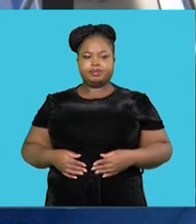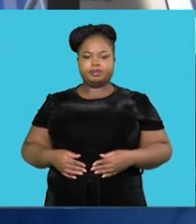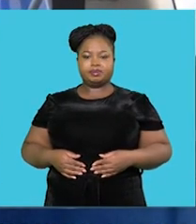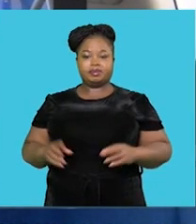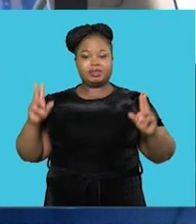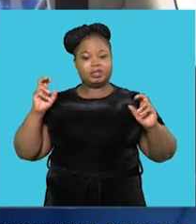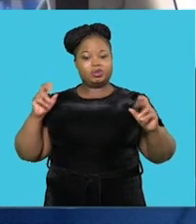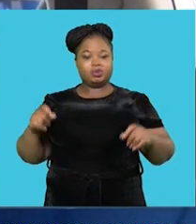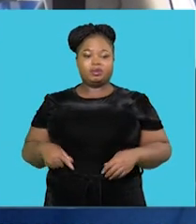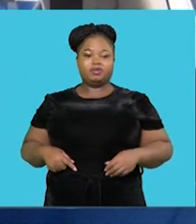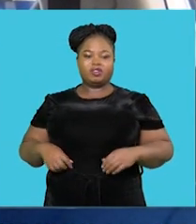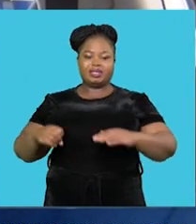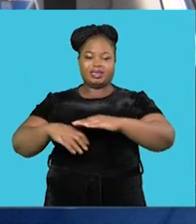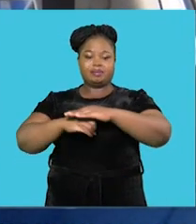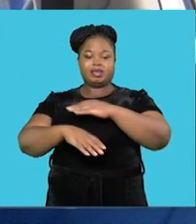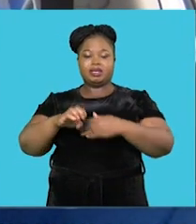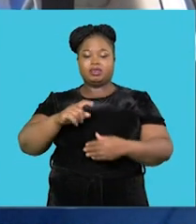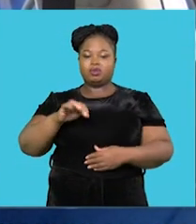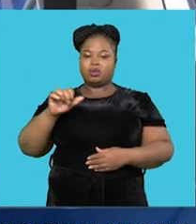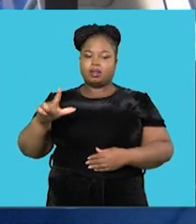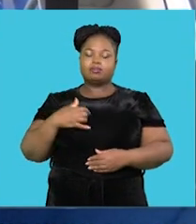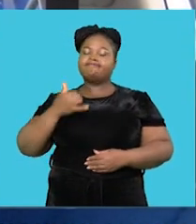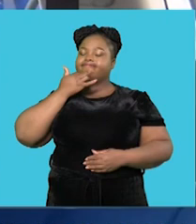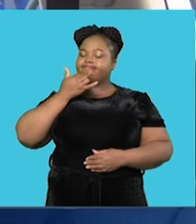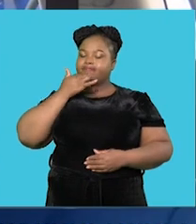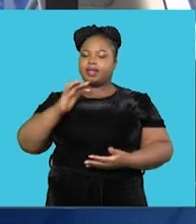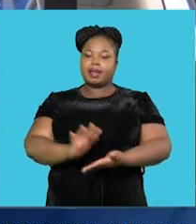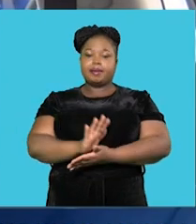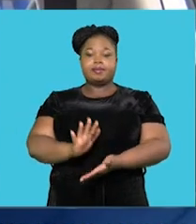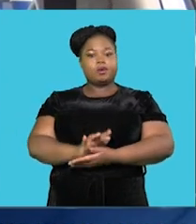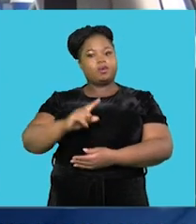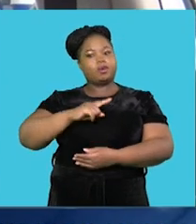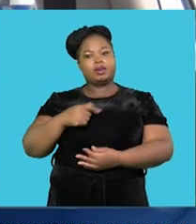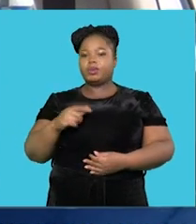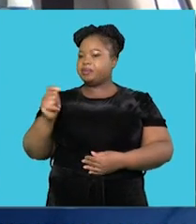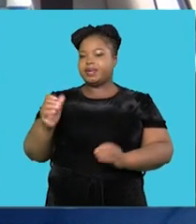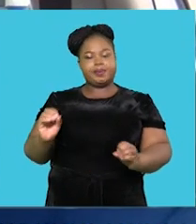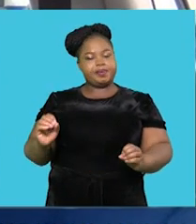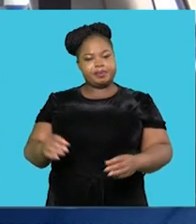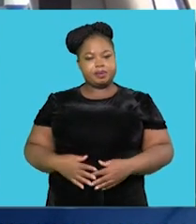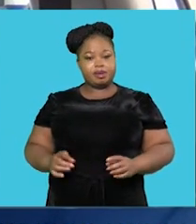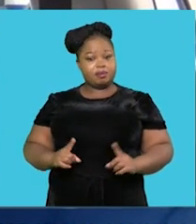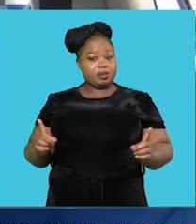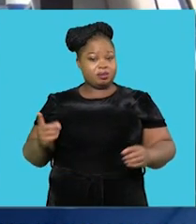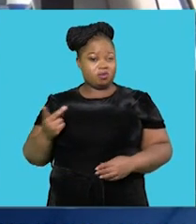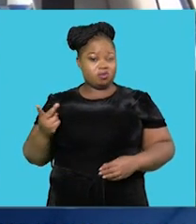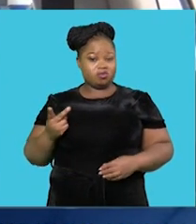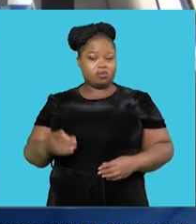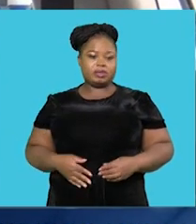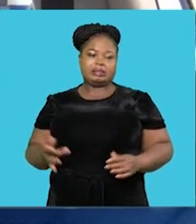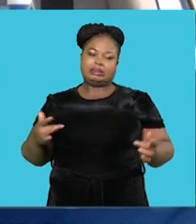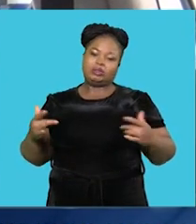Indaba yokuvalwa kwama-e-toll lena iyasijabulisa njengokuba vele sobe sesingasakhokhi lutho angithi. Kodwa futhi